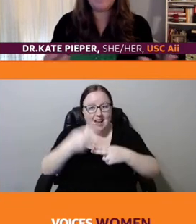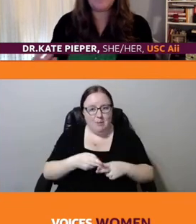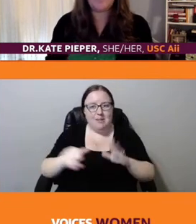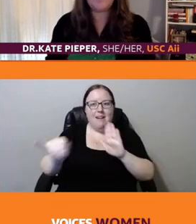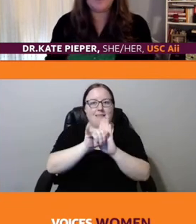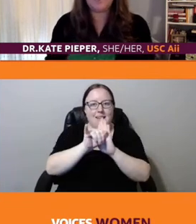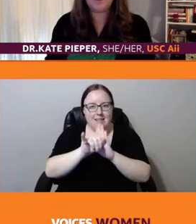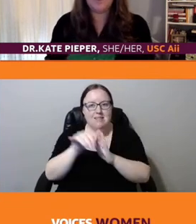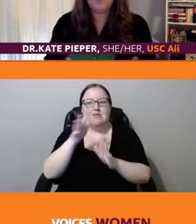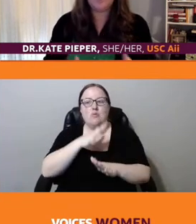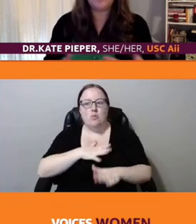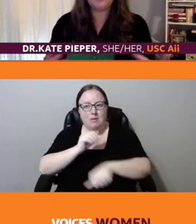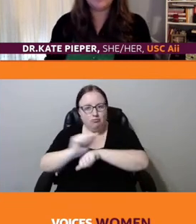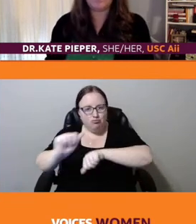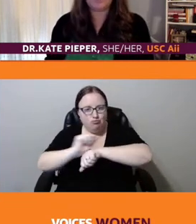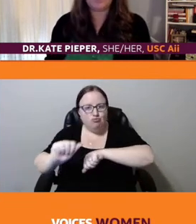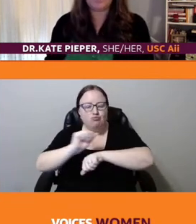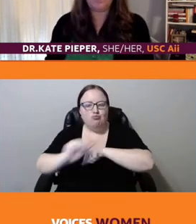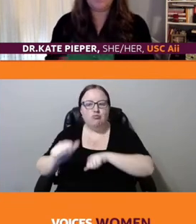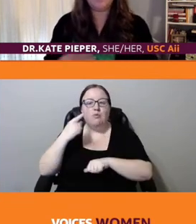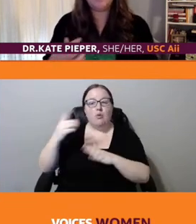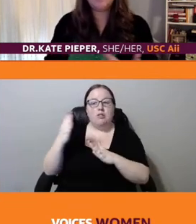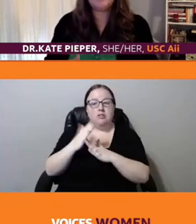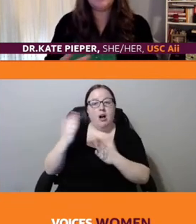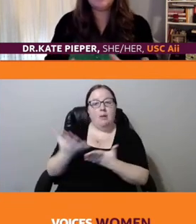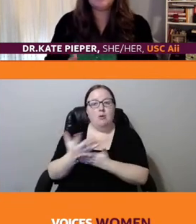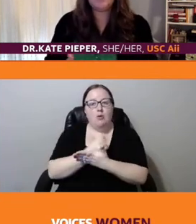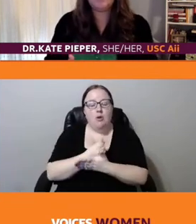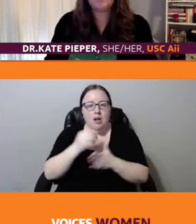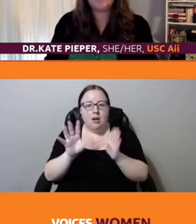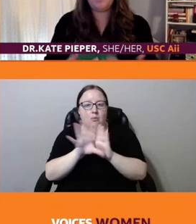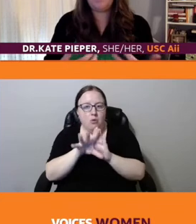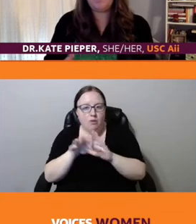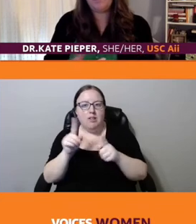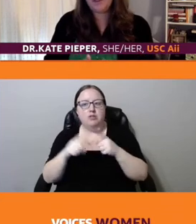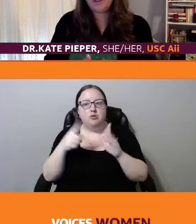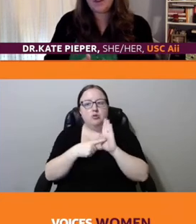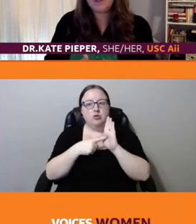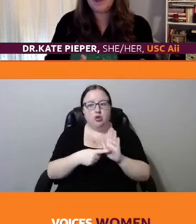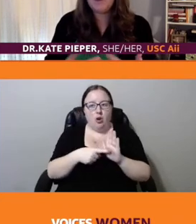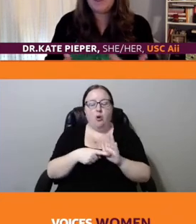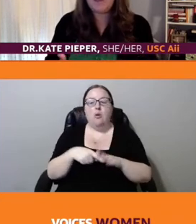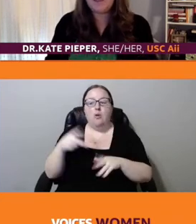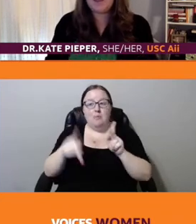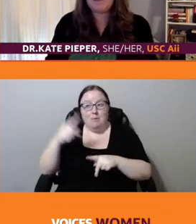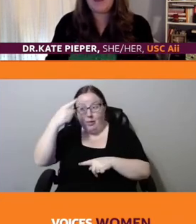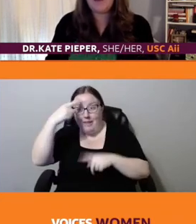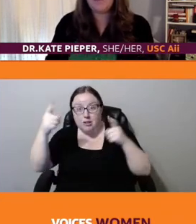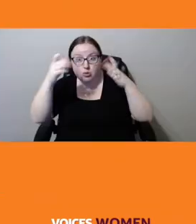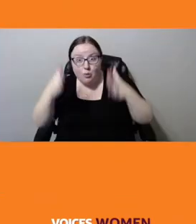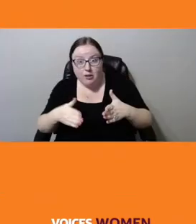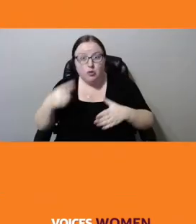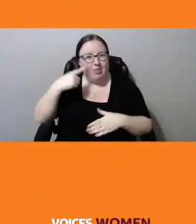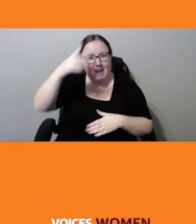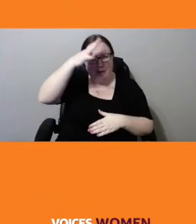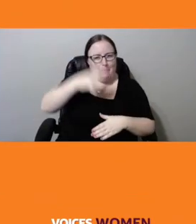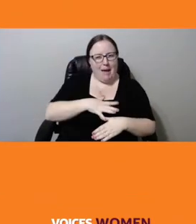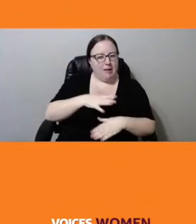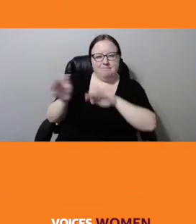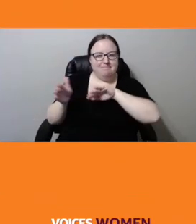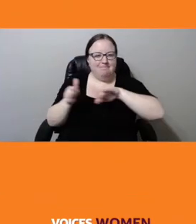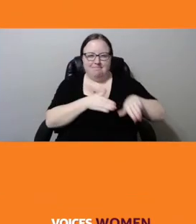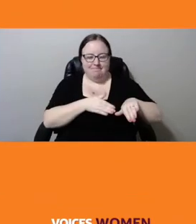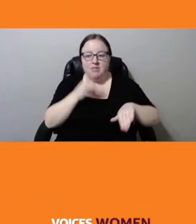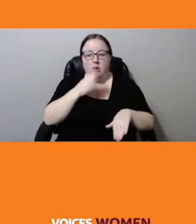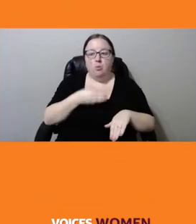who are working behind the camera across top grossing movies to continue to dispel the myth that when people think director, they think male. I'll pass it